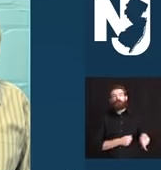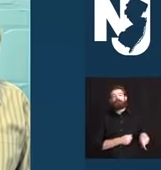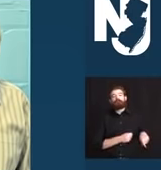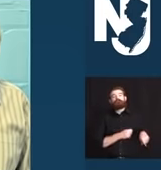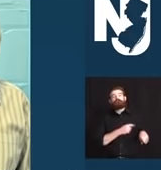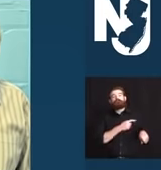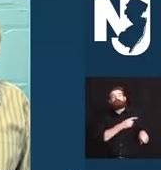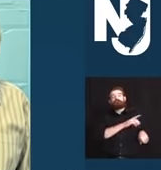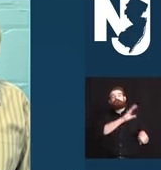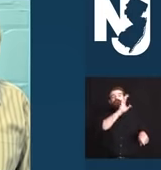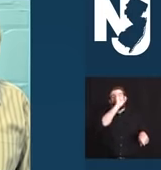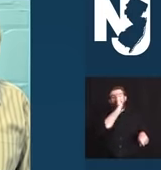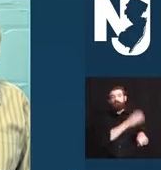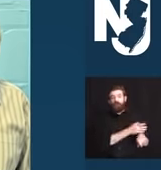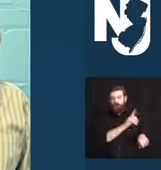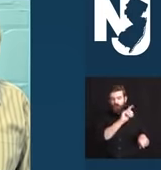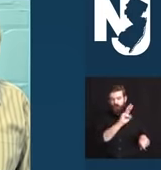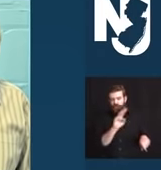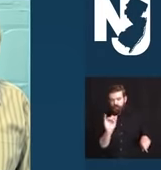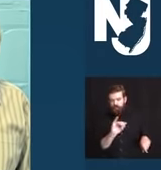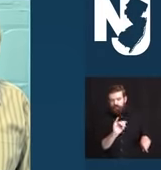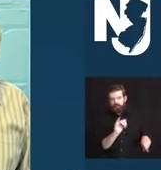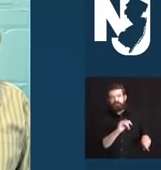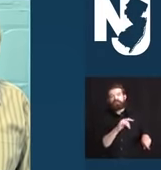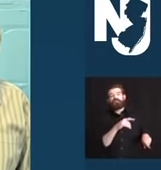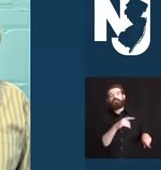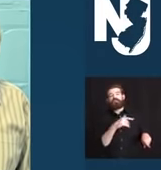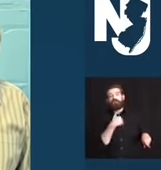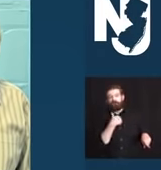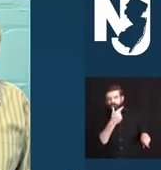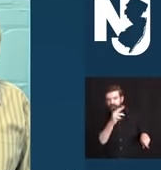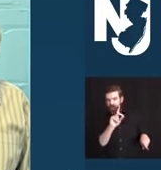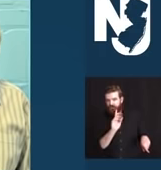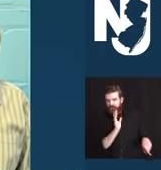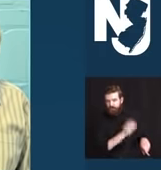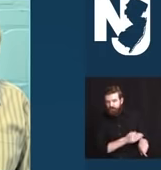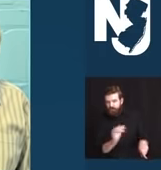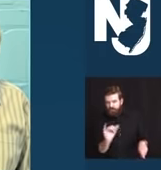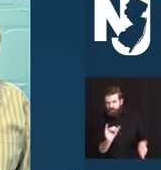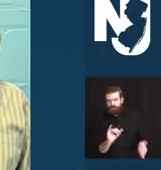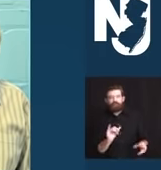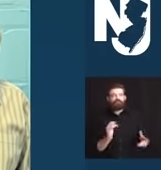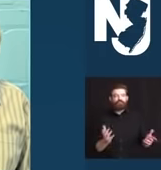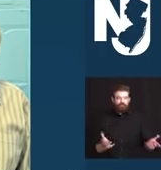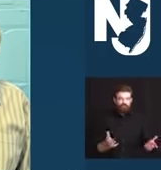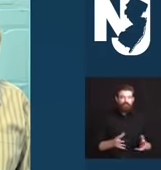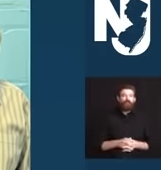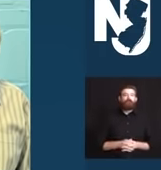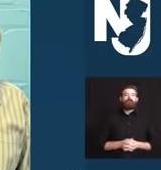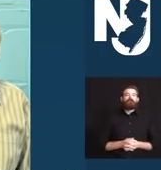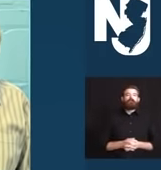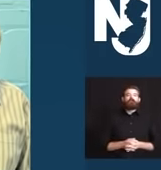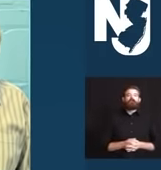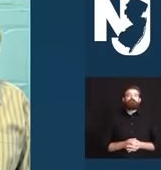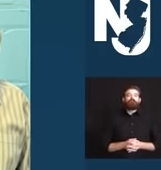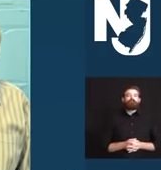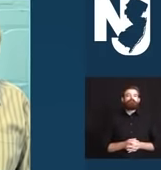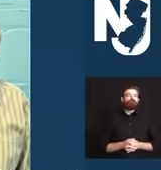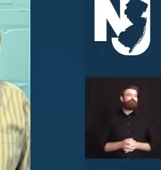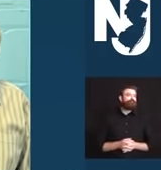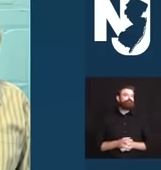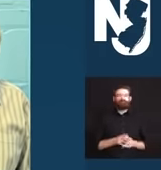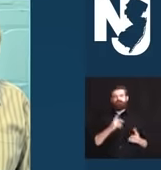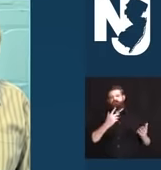leaves 2 granddaughters, Avery and Dylan. He also leaves many other extended family members, friends, and of